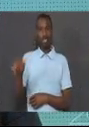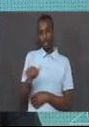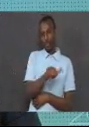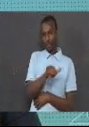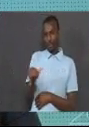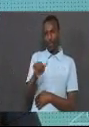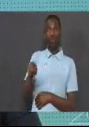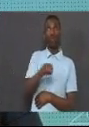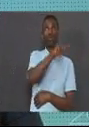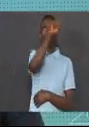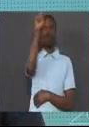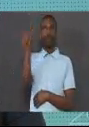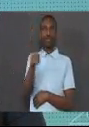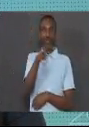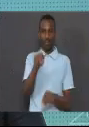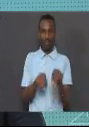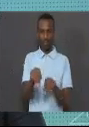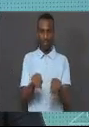uniform circular motion.